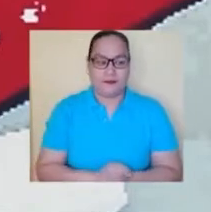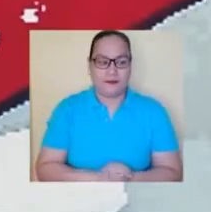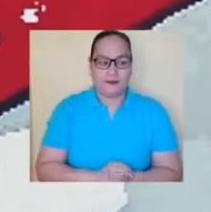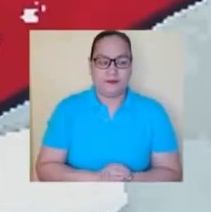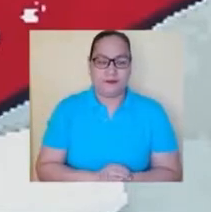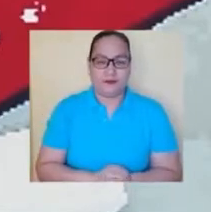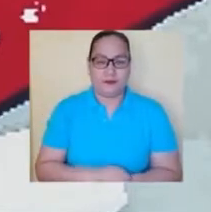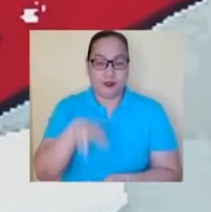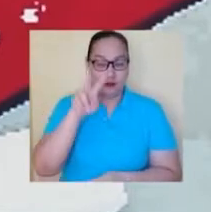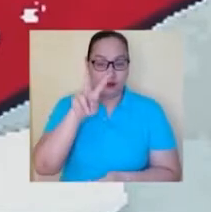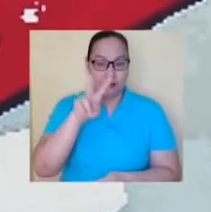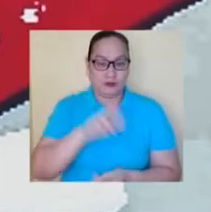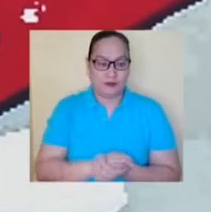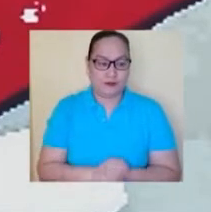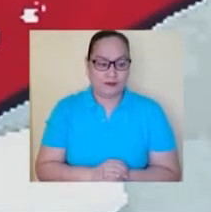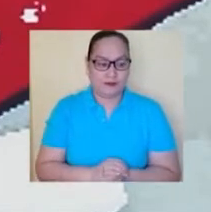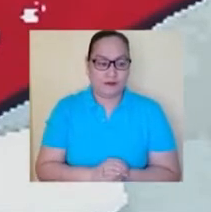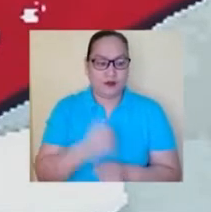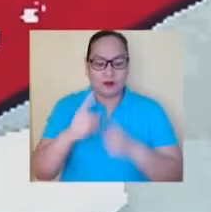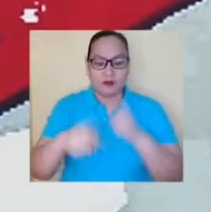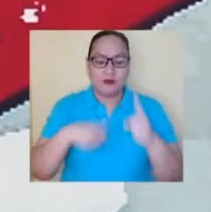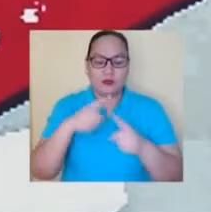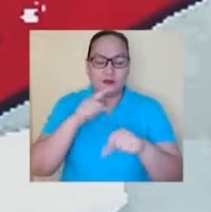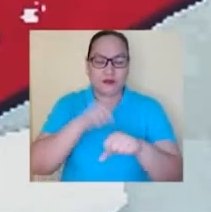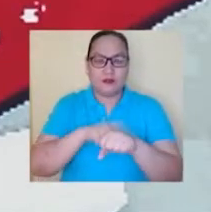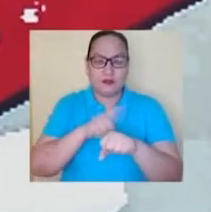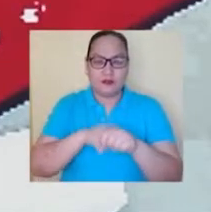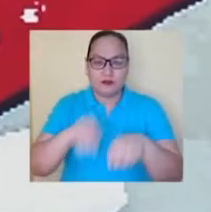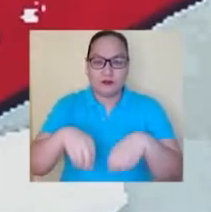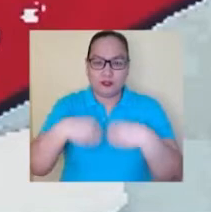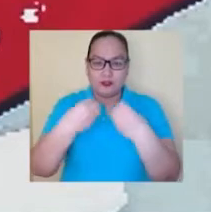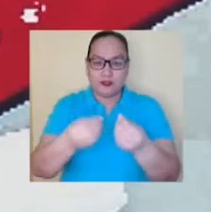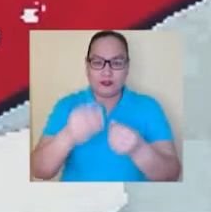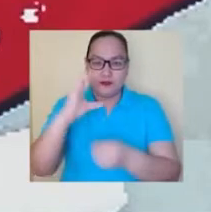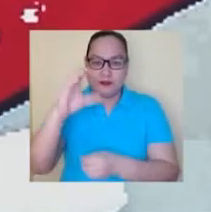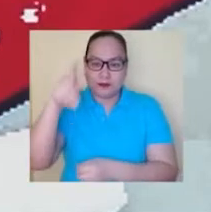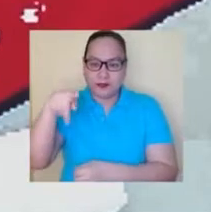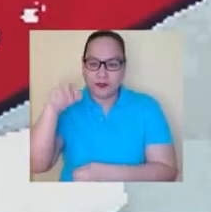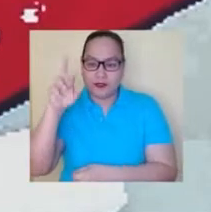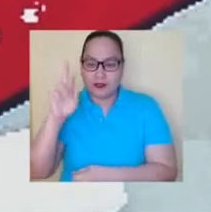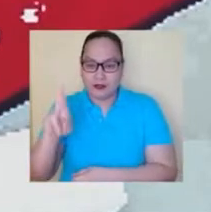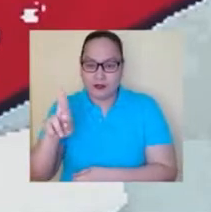2. When will be the time to give CPR to the victim?